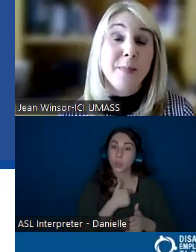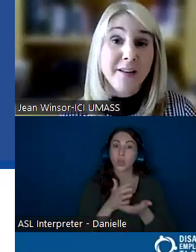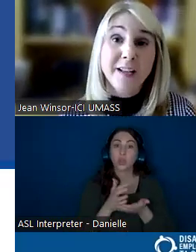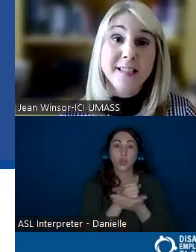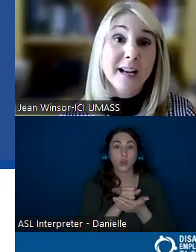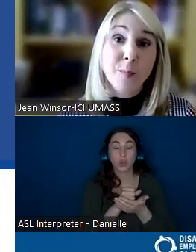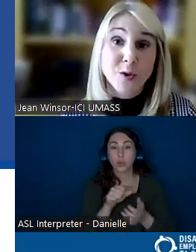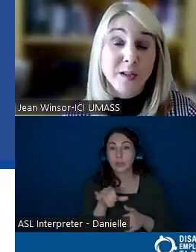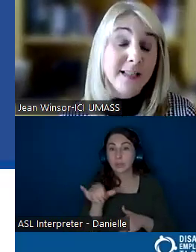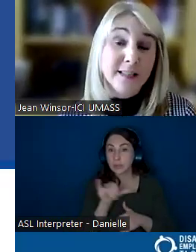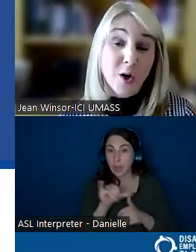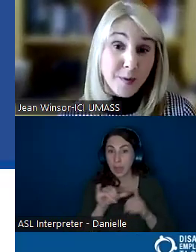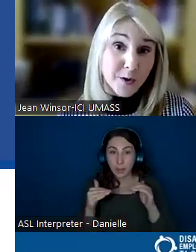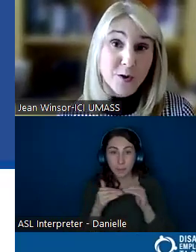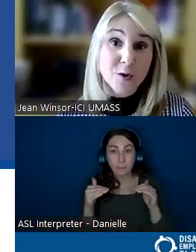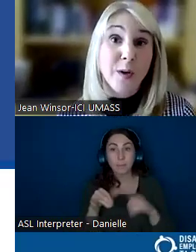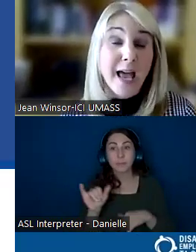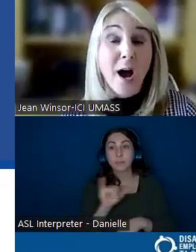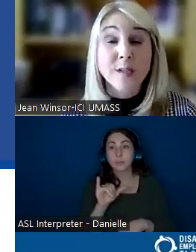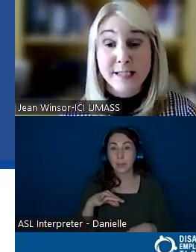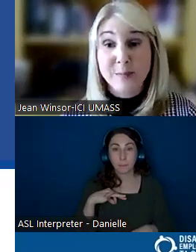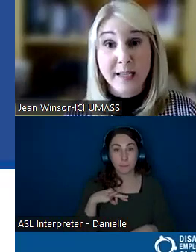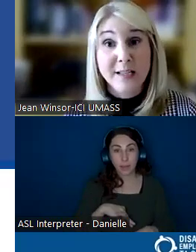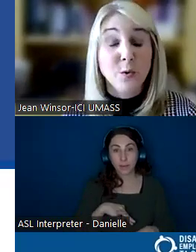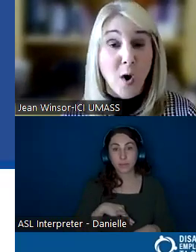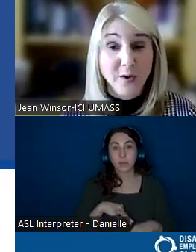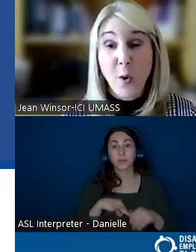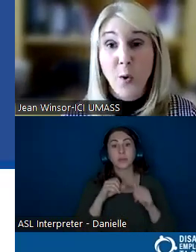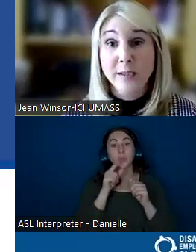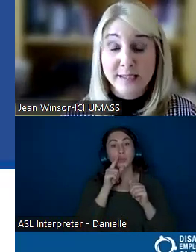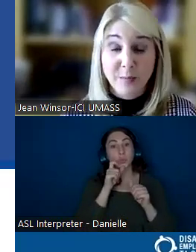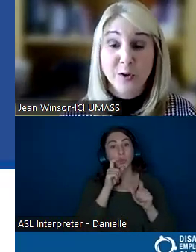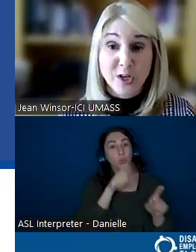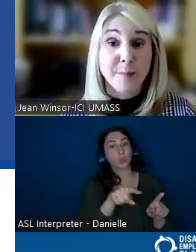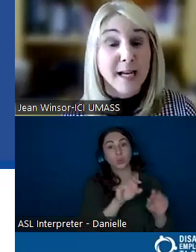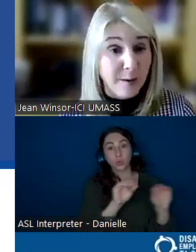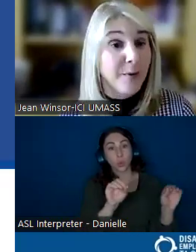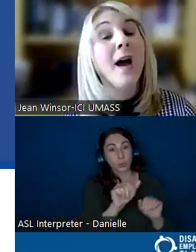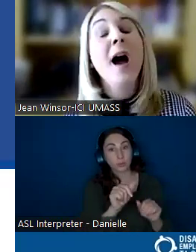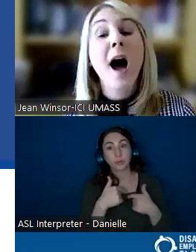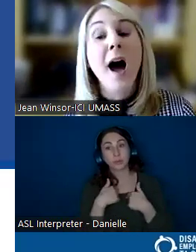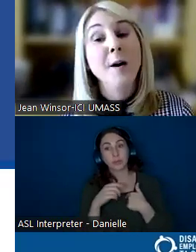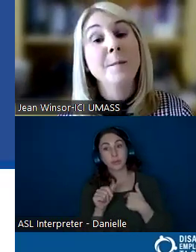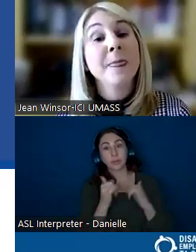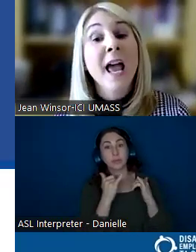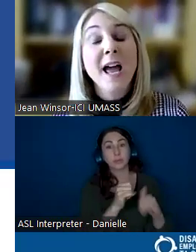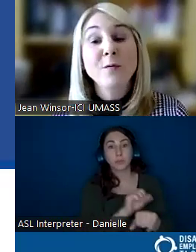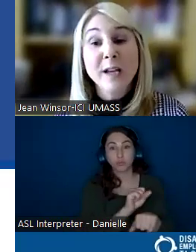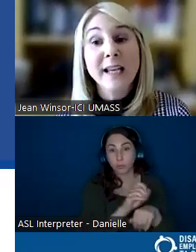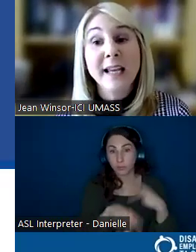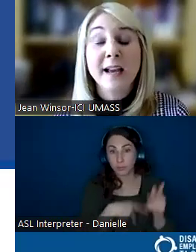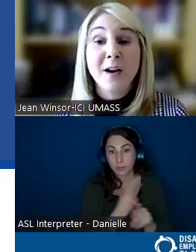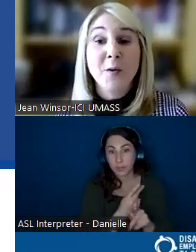same benefits and opportunities as our peers without disabilities who also hold a similar job type.